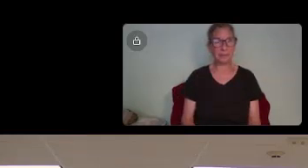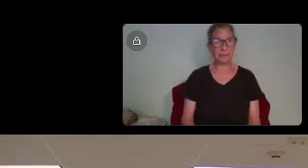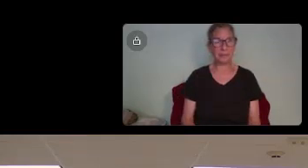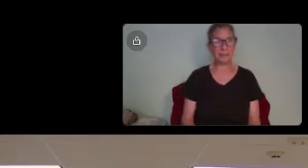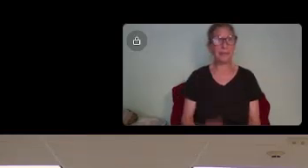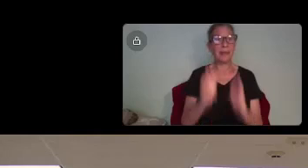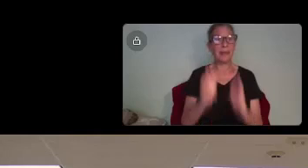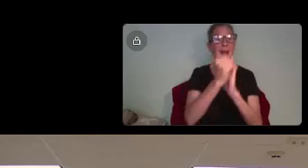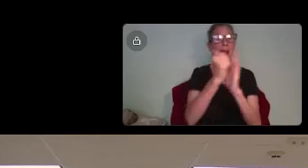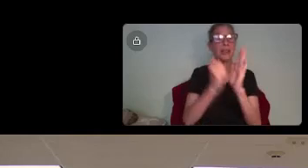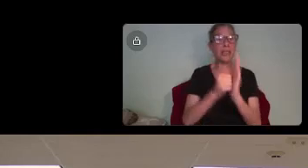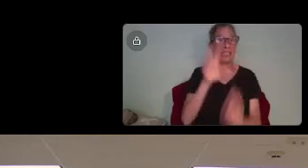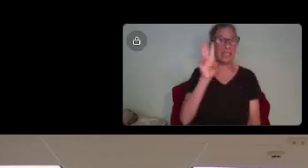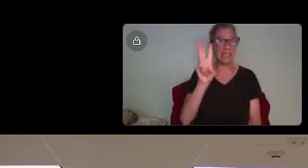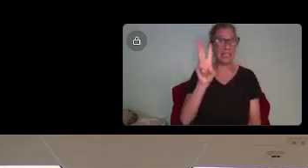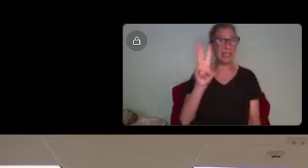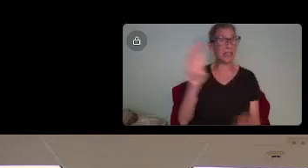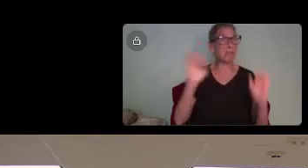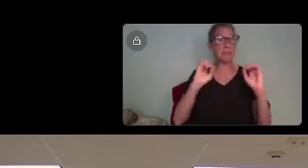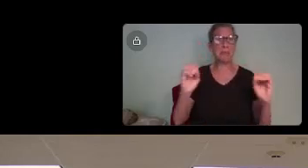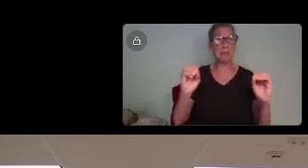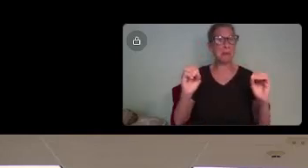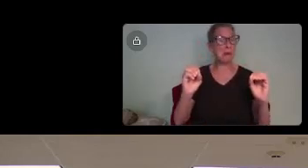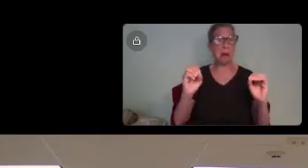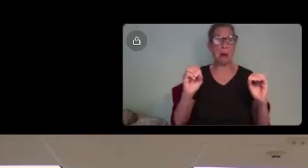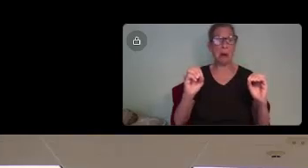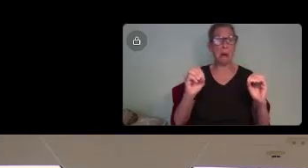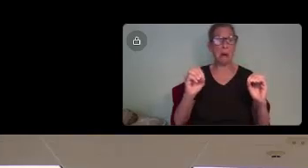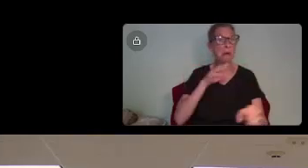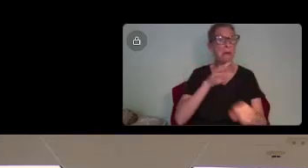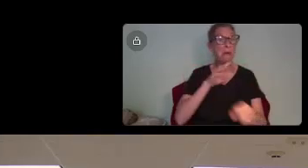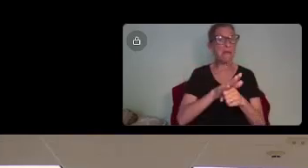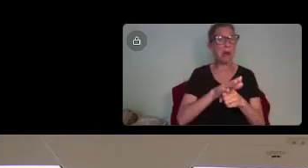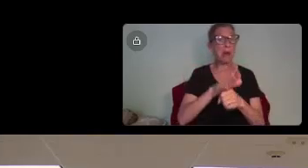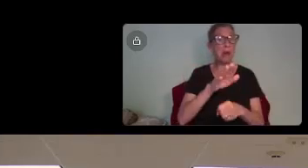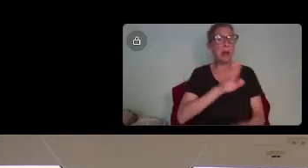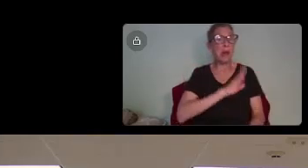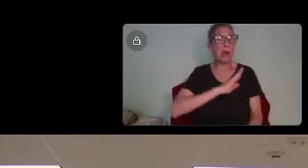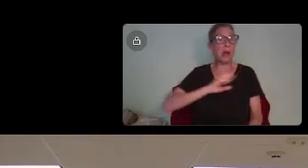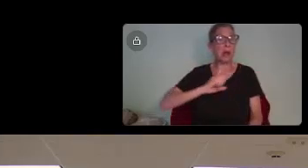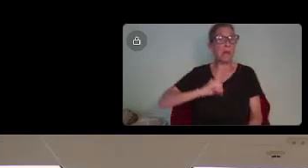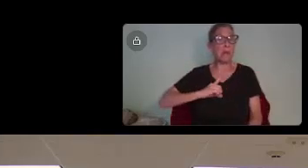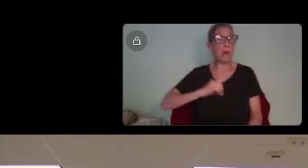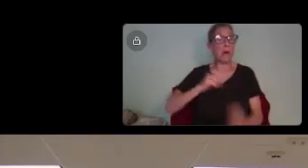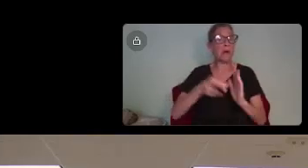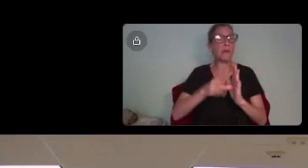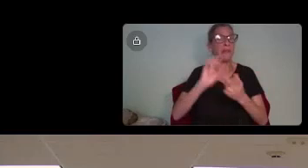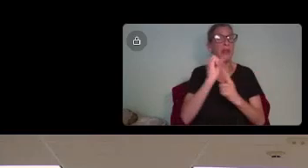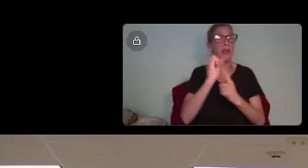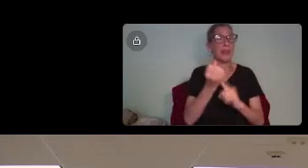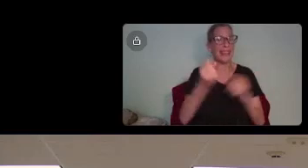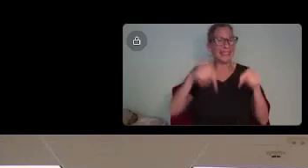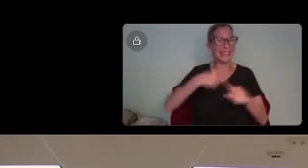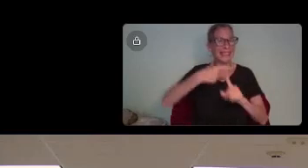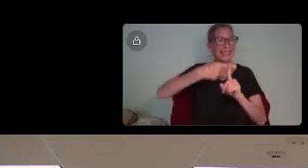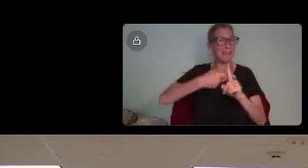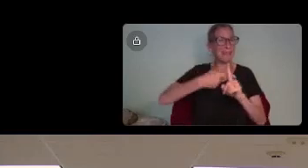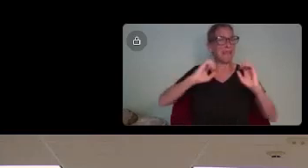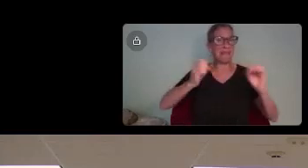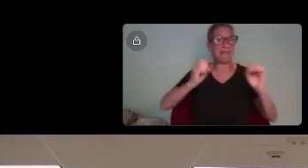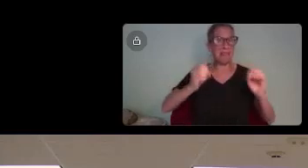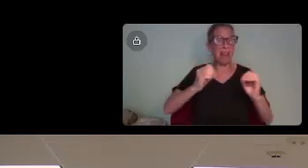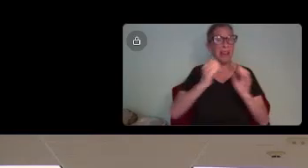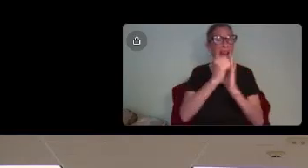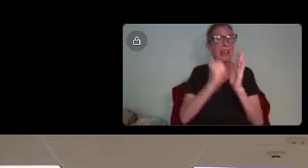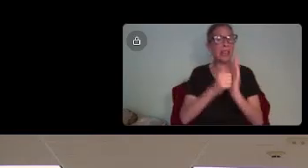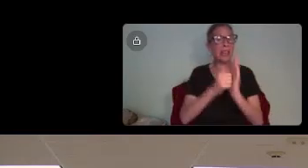Agenda item 6, there are no discretionary full board review cases to consider this month. Agenda item 7,